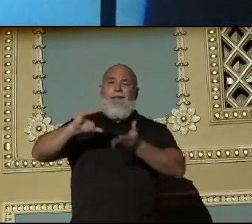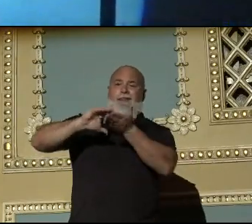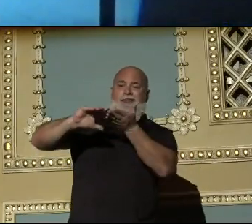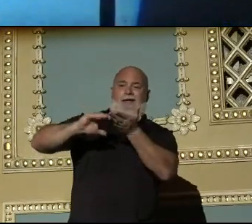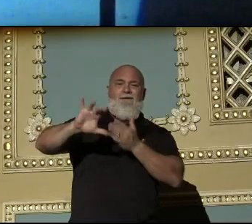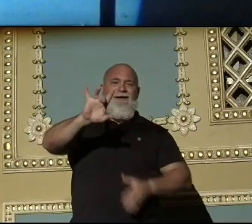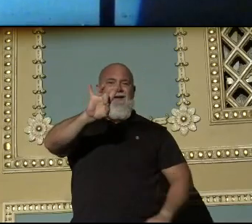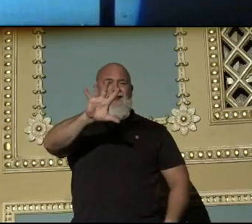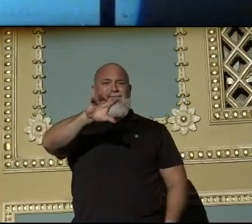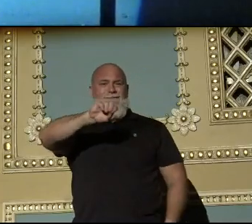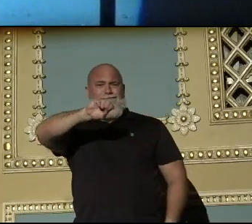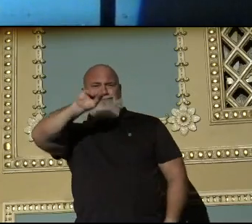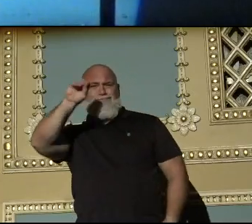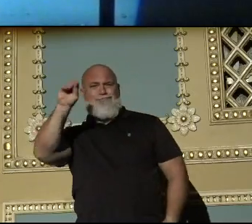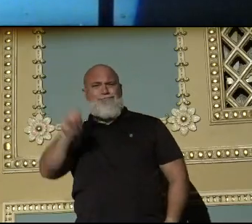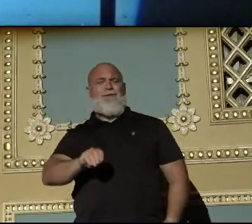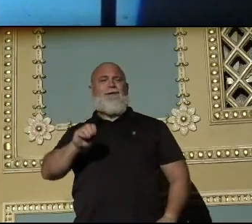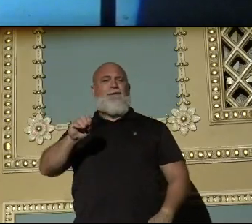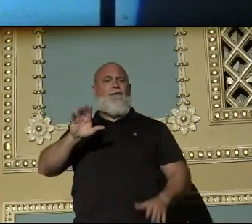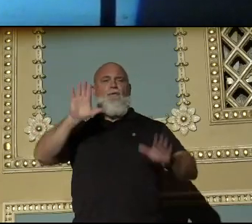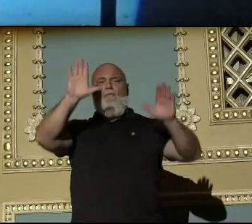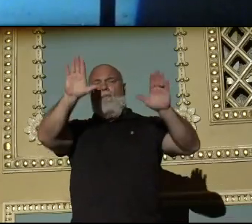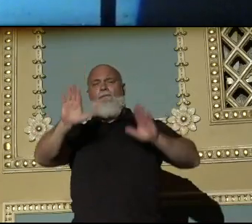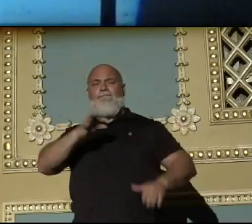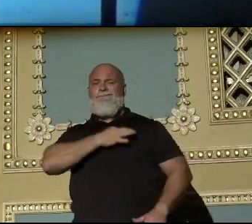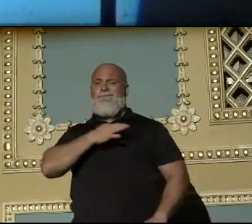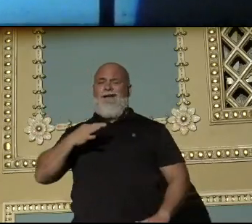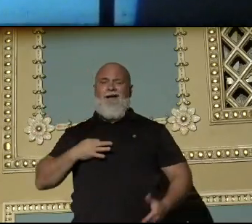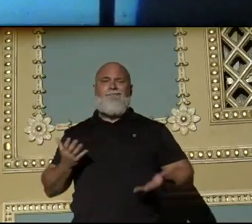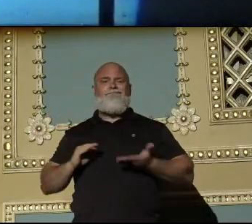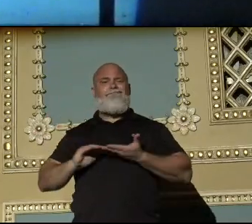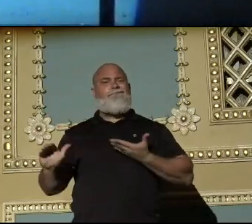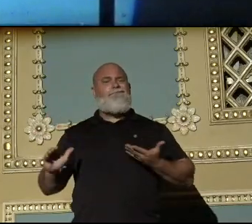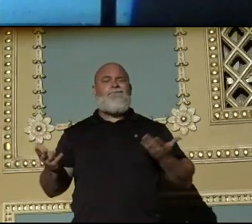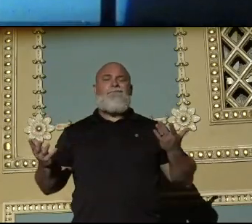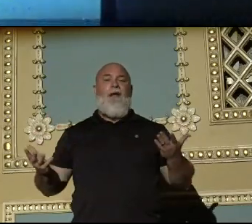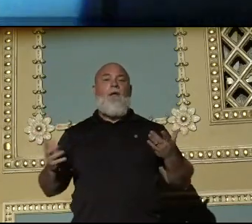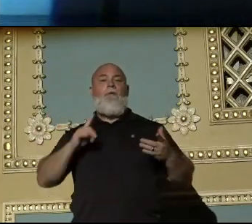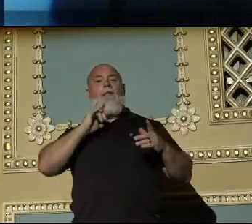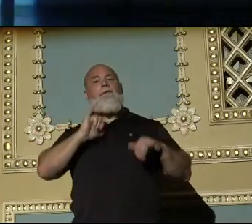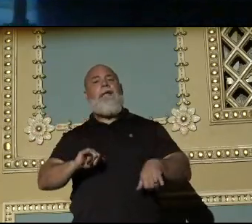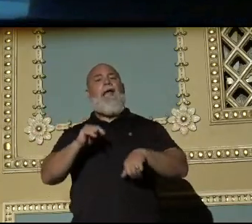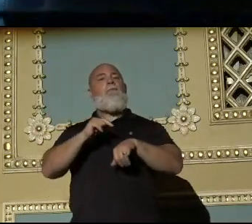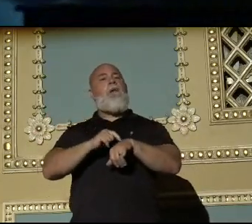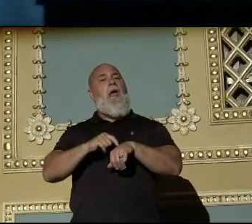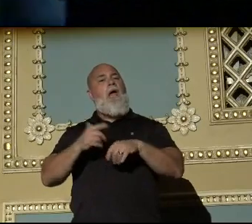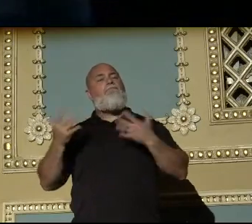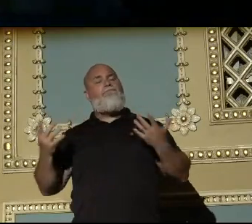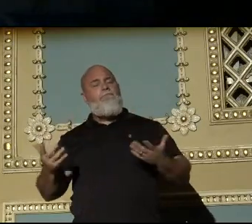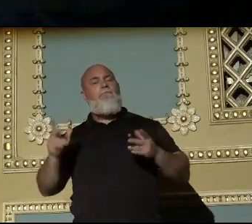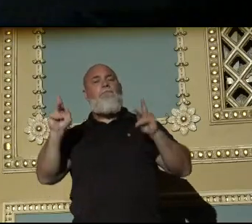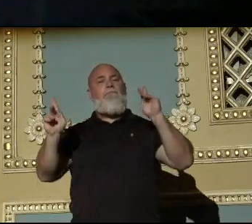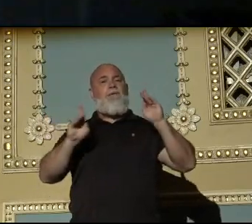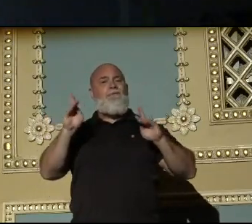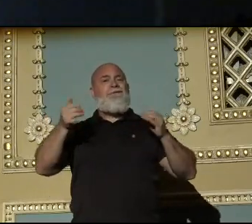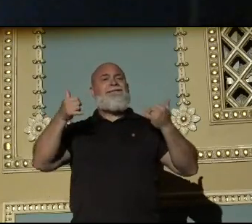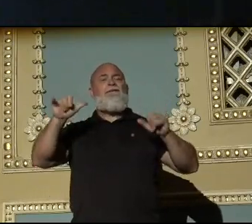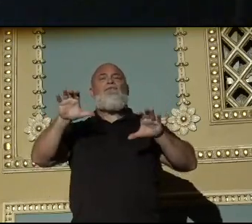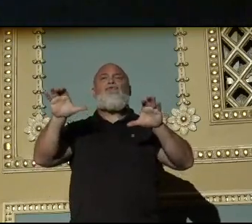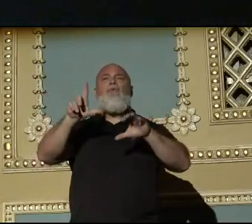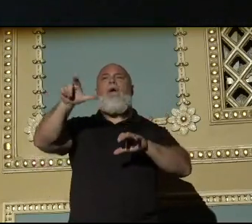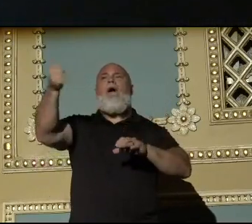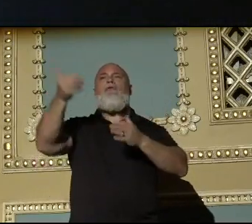off 85% of our wonderful staff. But at the same time, people were doing